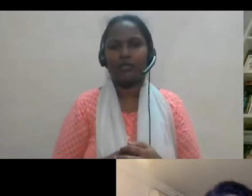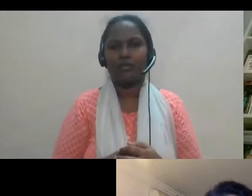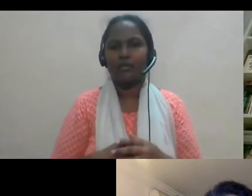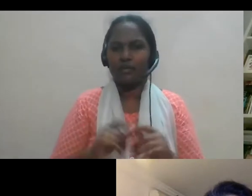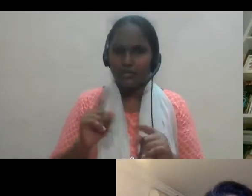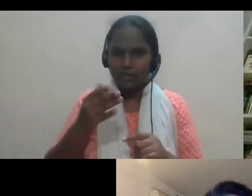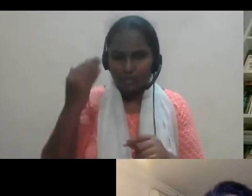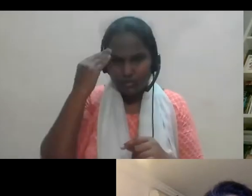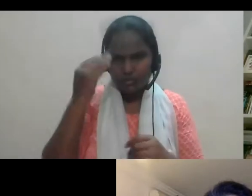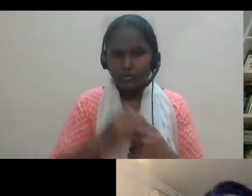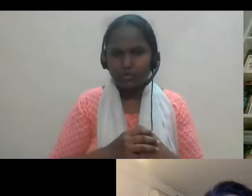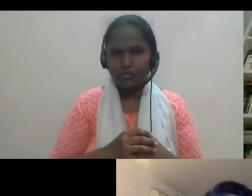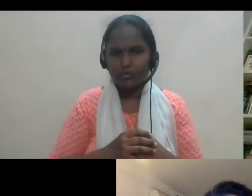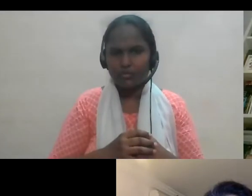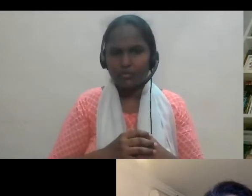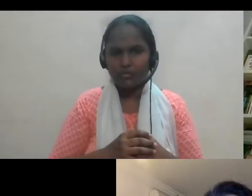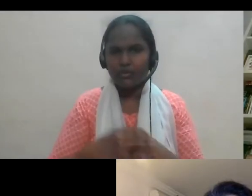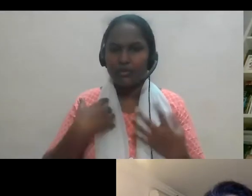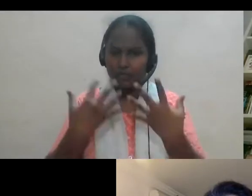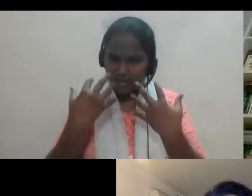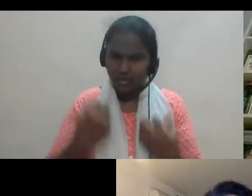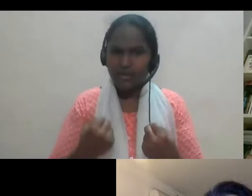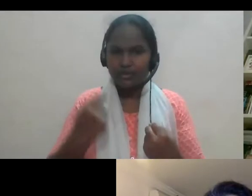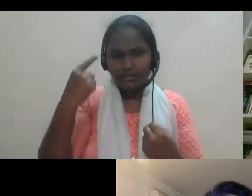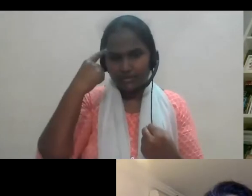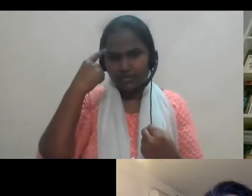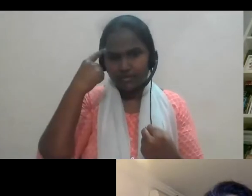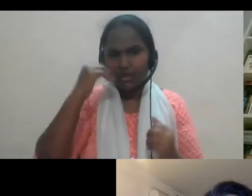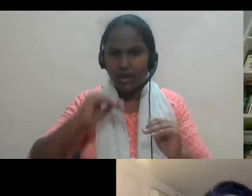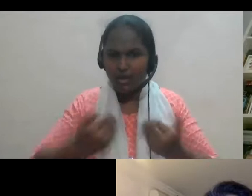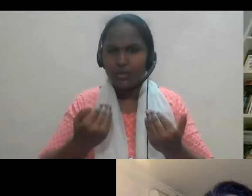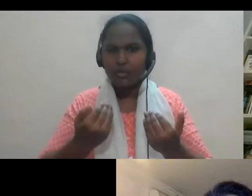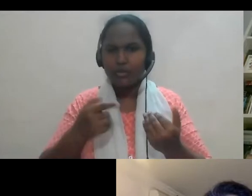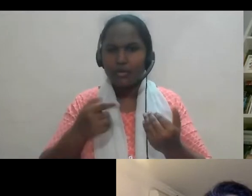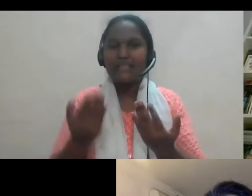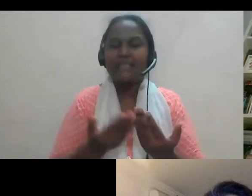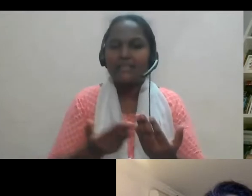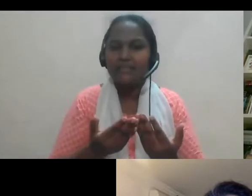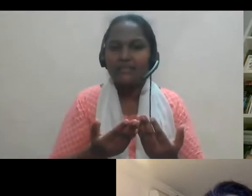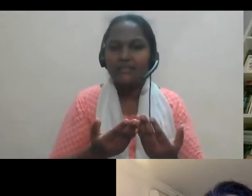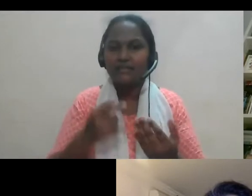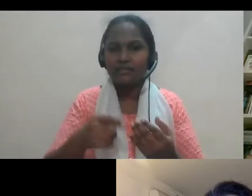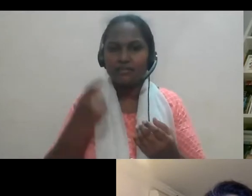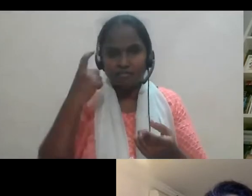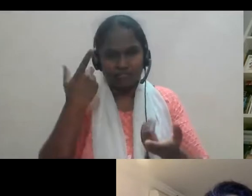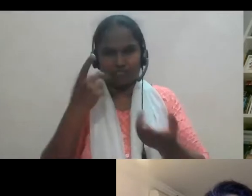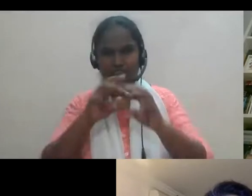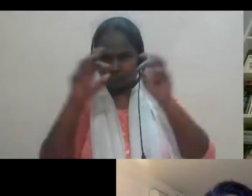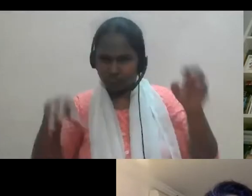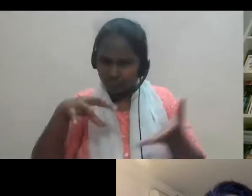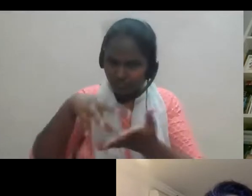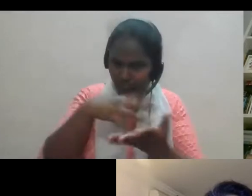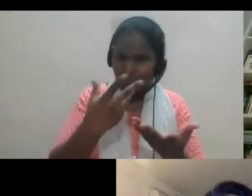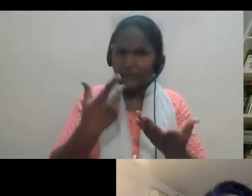where, you know, we really have to think how is it that these institutions that are